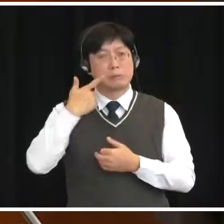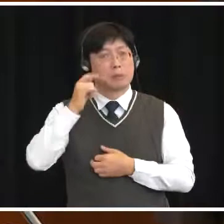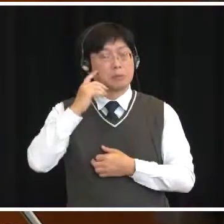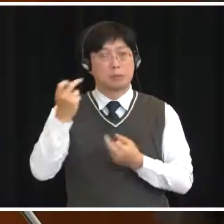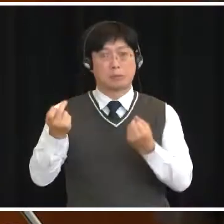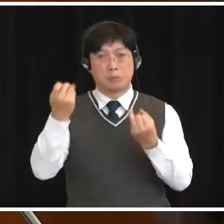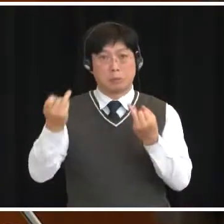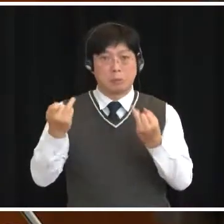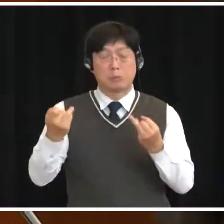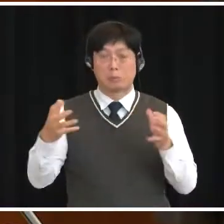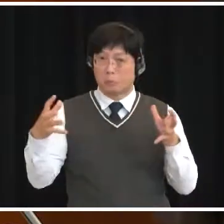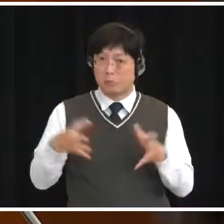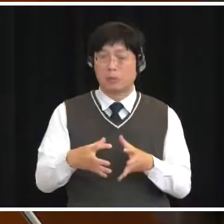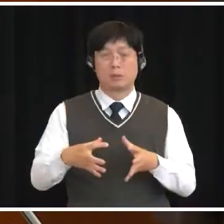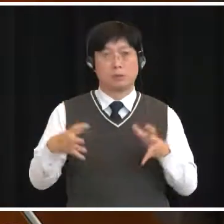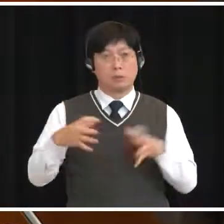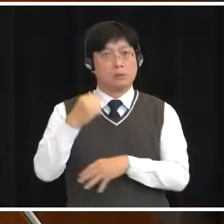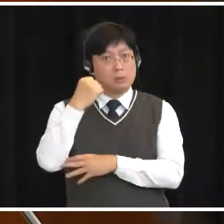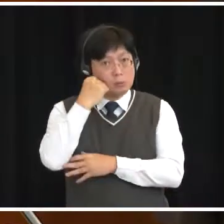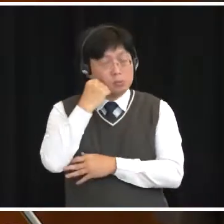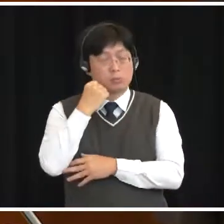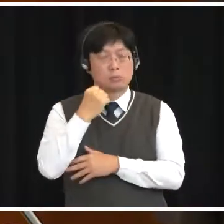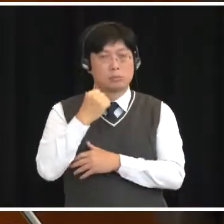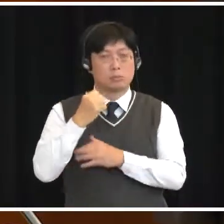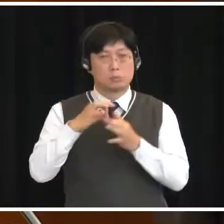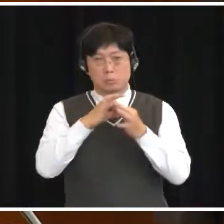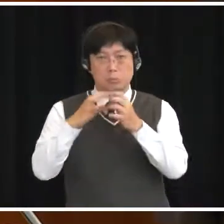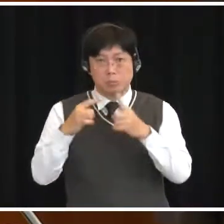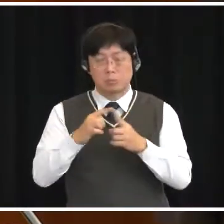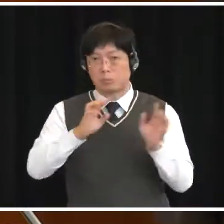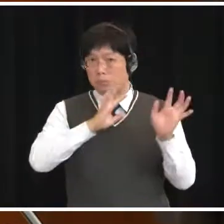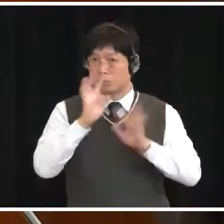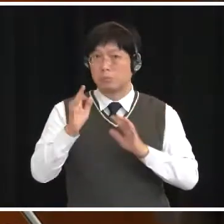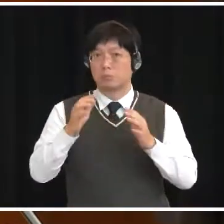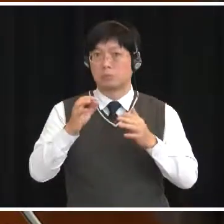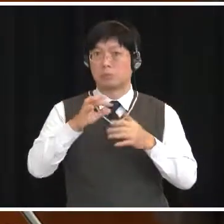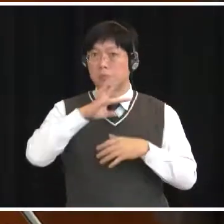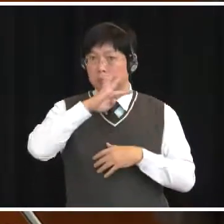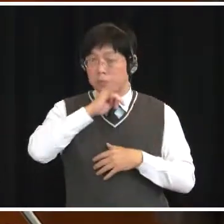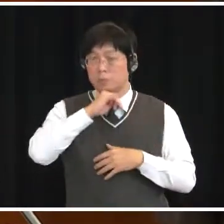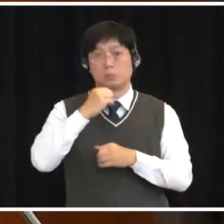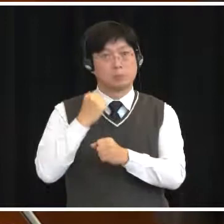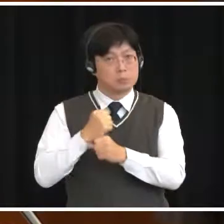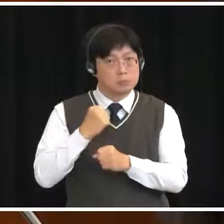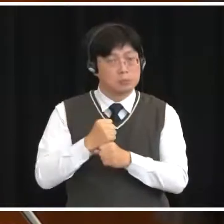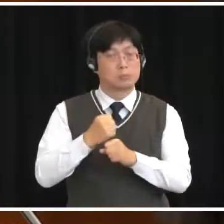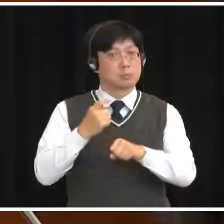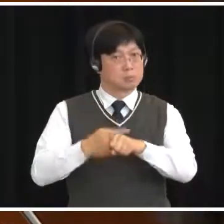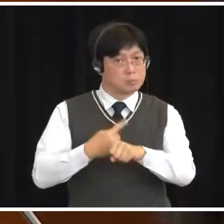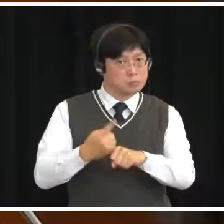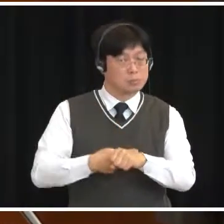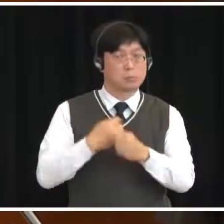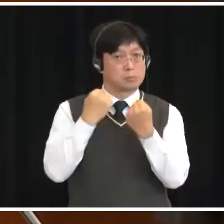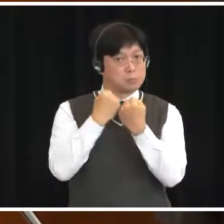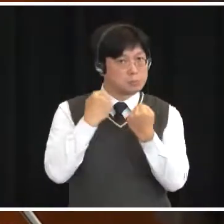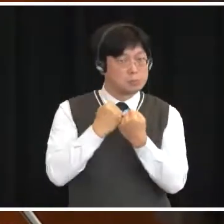or grandparents or other family members who live together in the family, such as their uncles and their aunts, and these